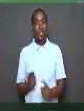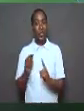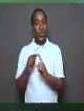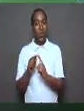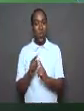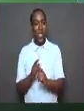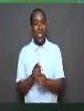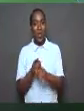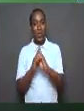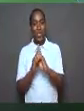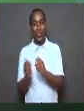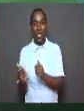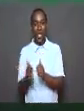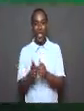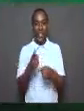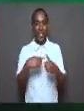answers together.